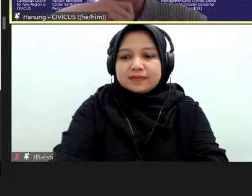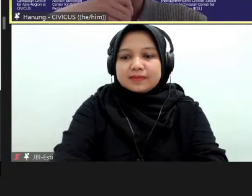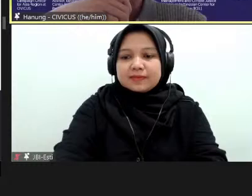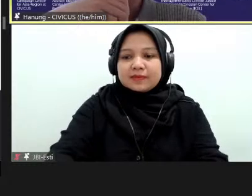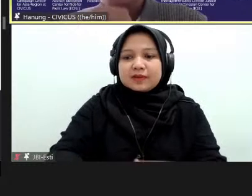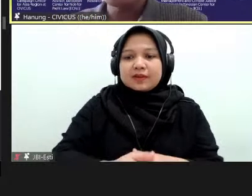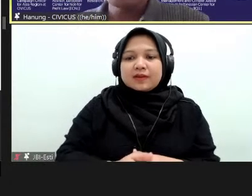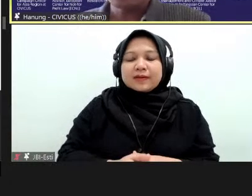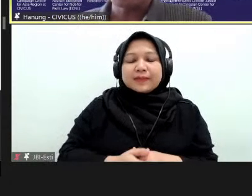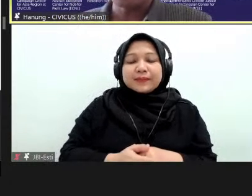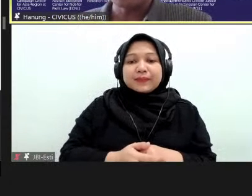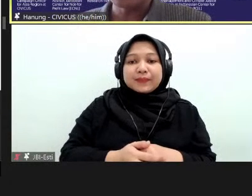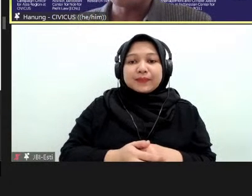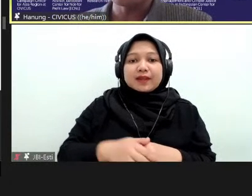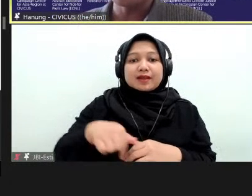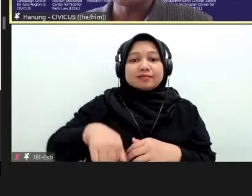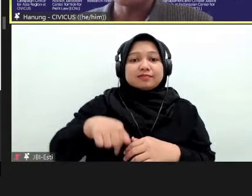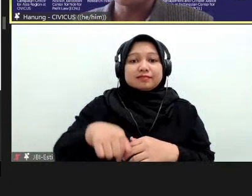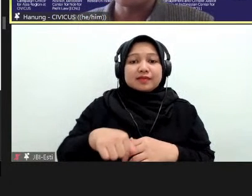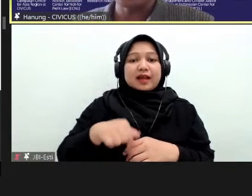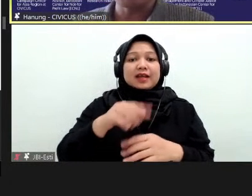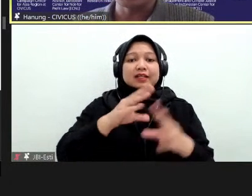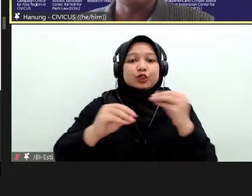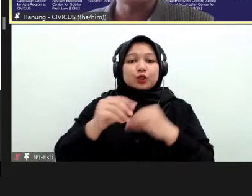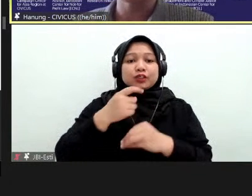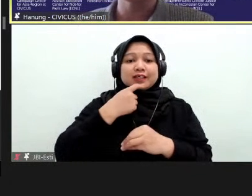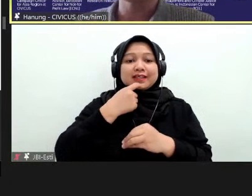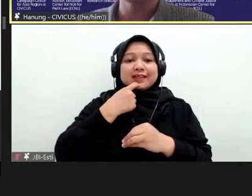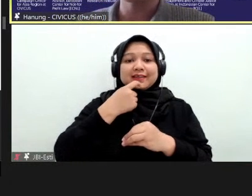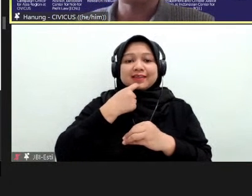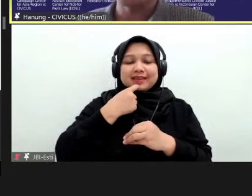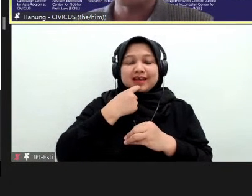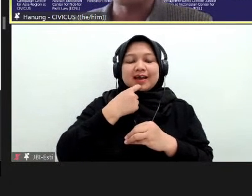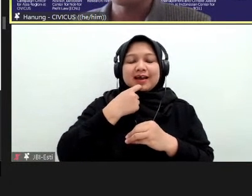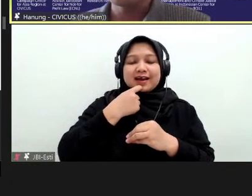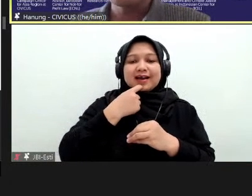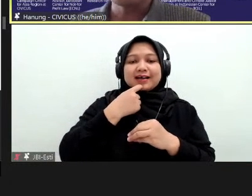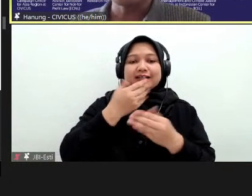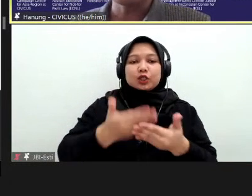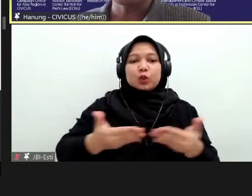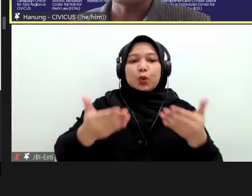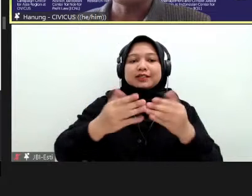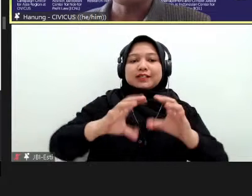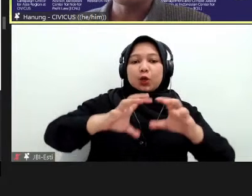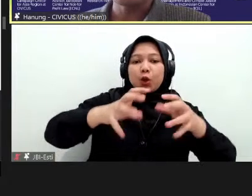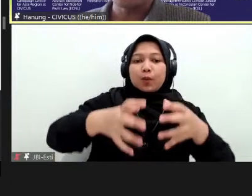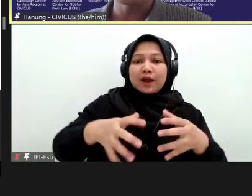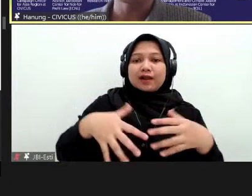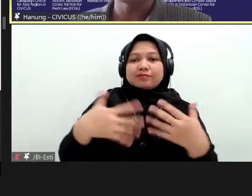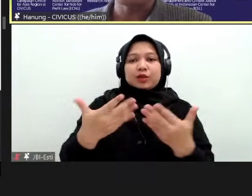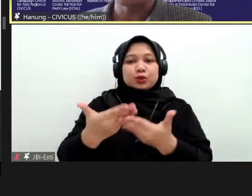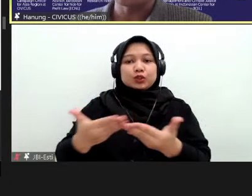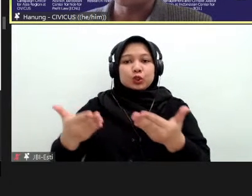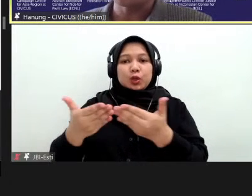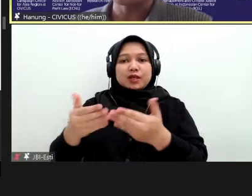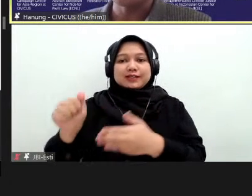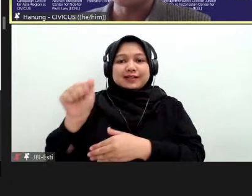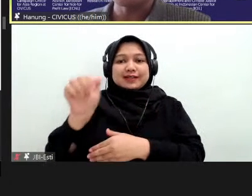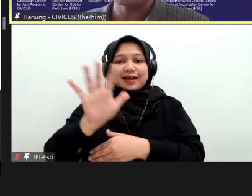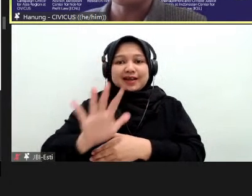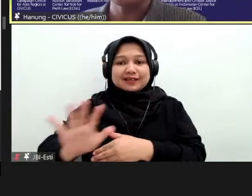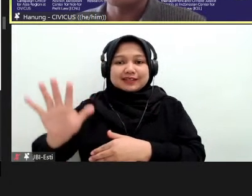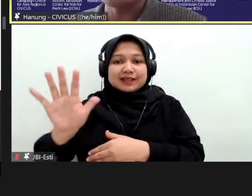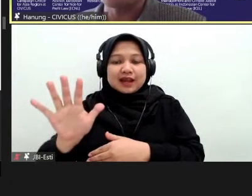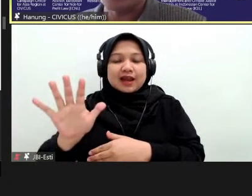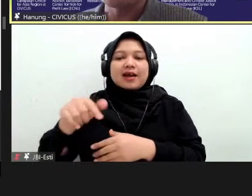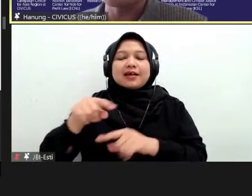on the Asia. And hopefully this can also be a precursor for other presenters who are going to